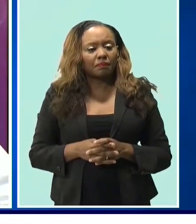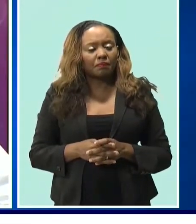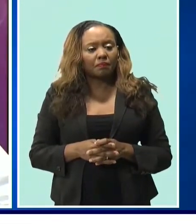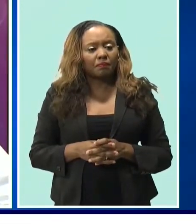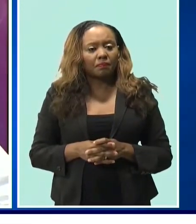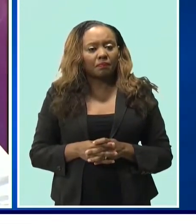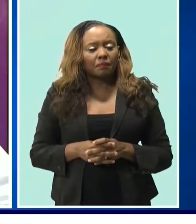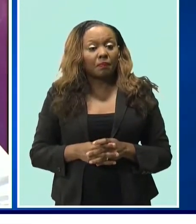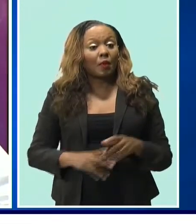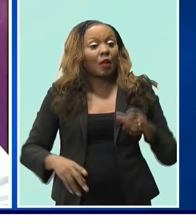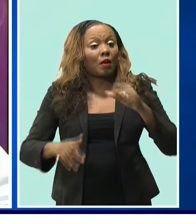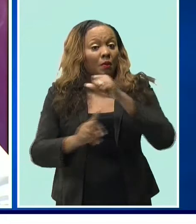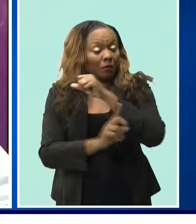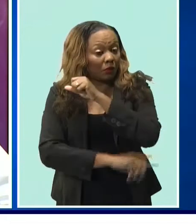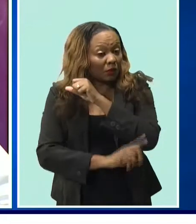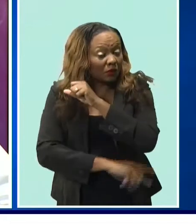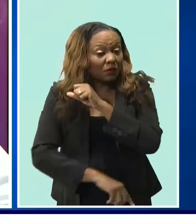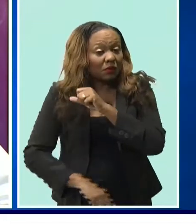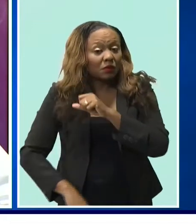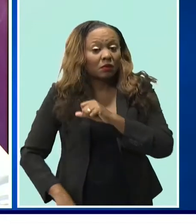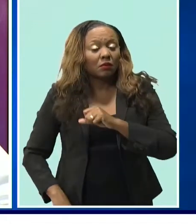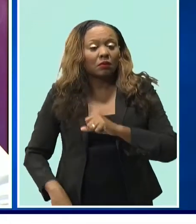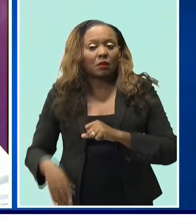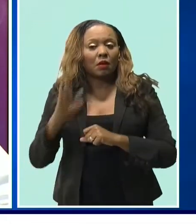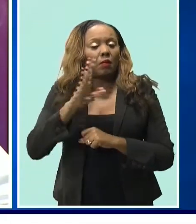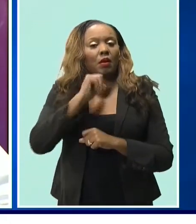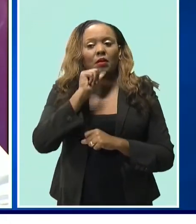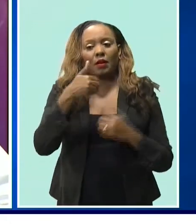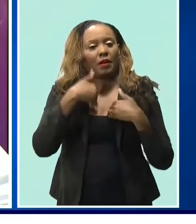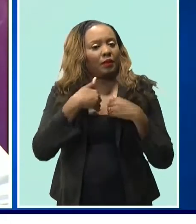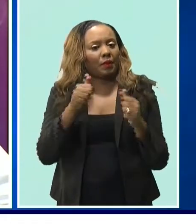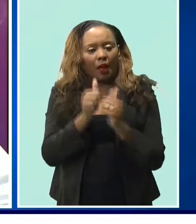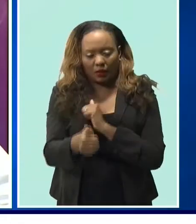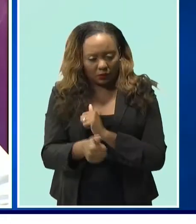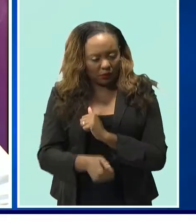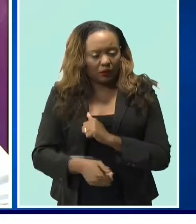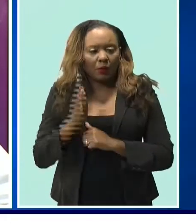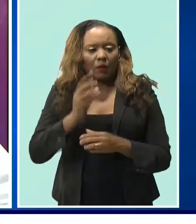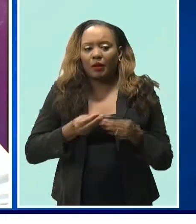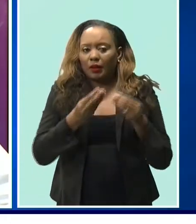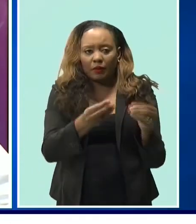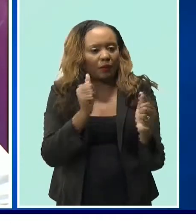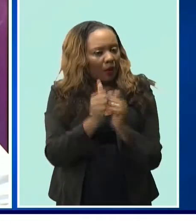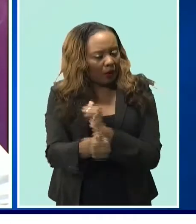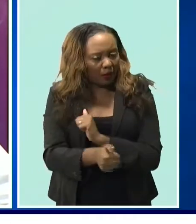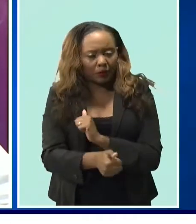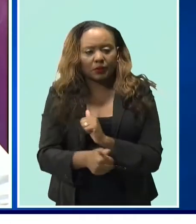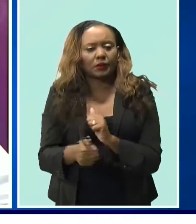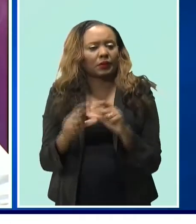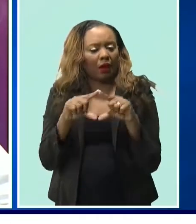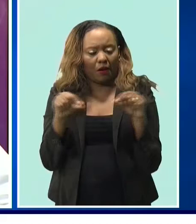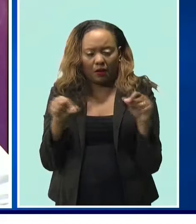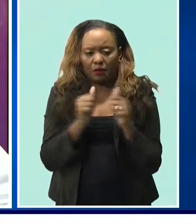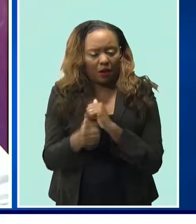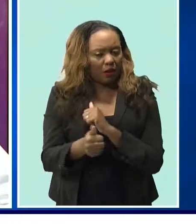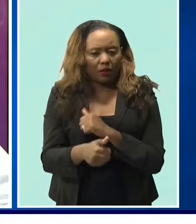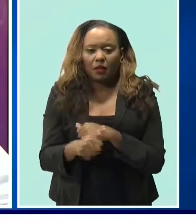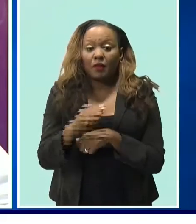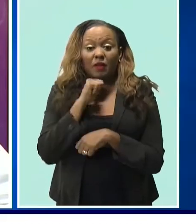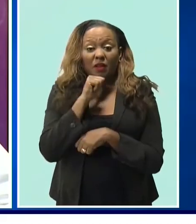punishment will be that obviously they will not get the pass if they're found obviously not to be persons who are